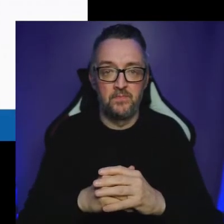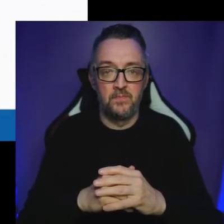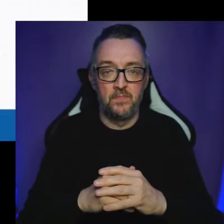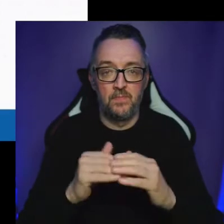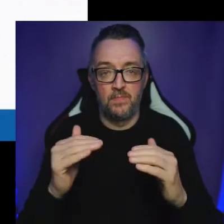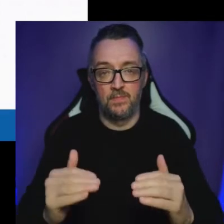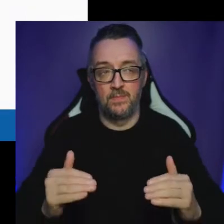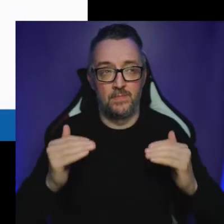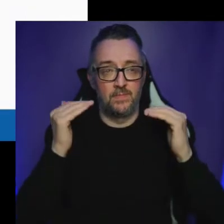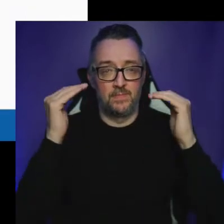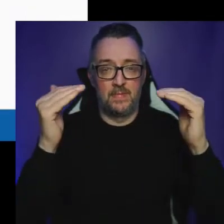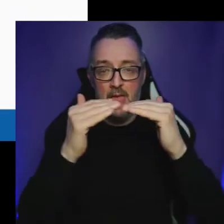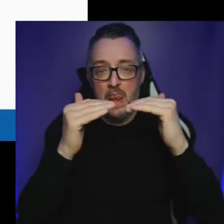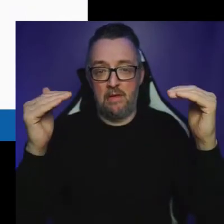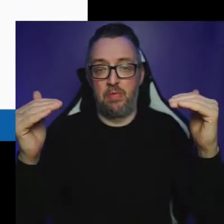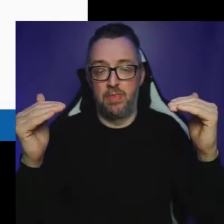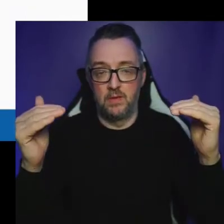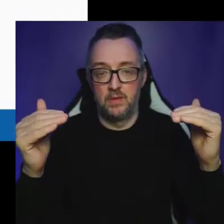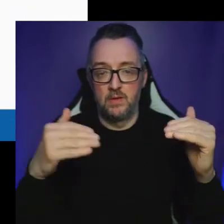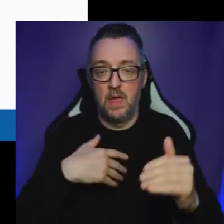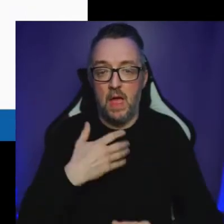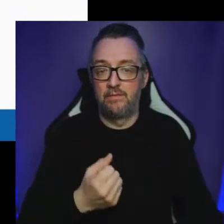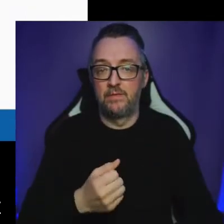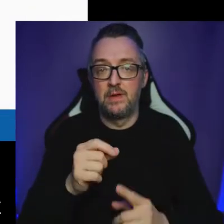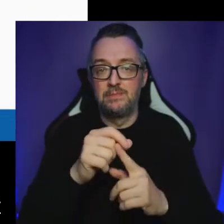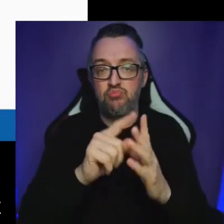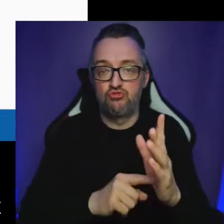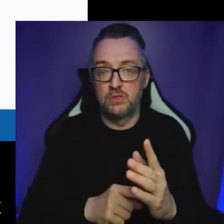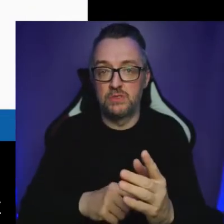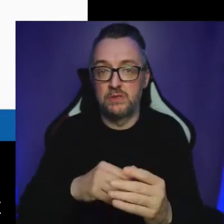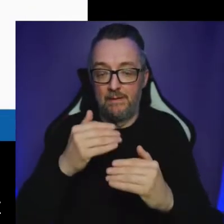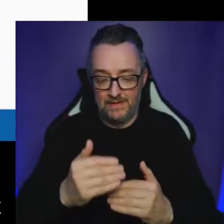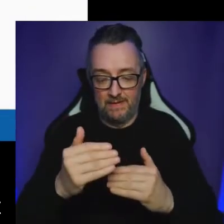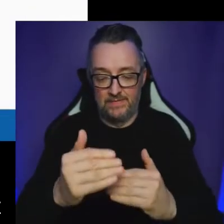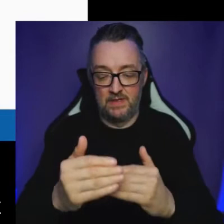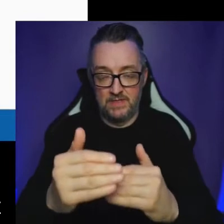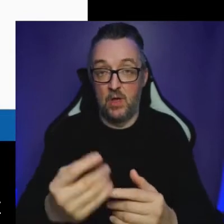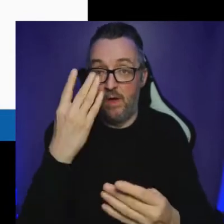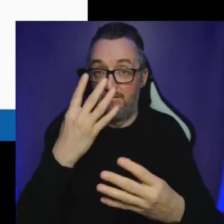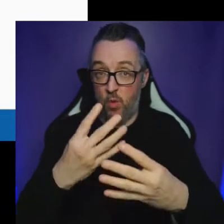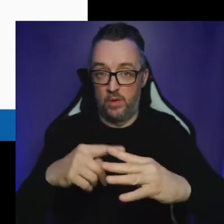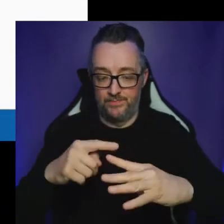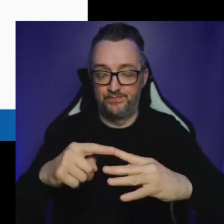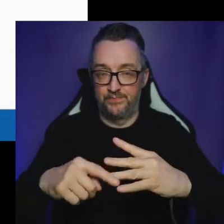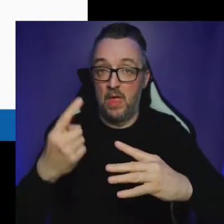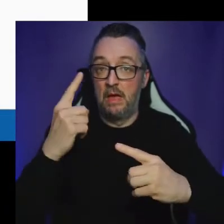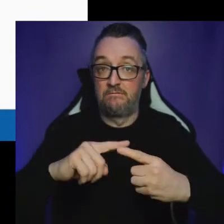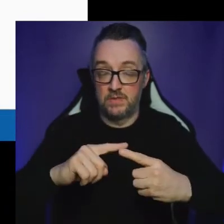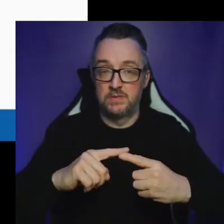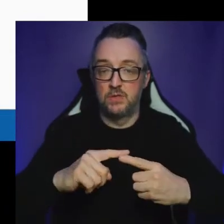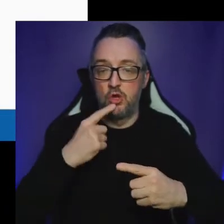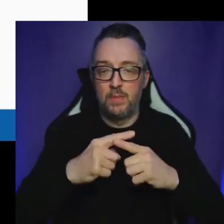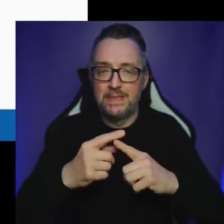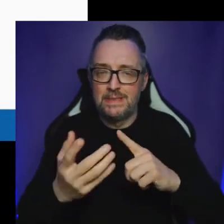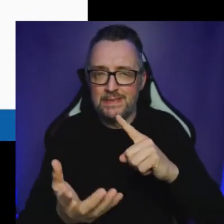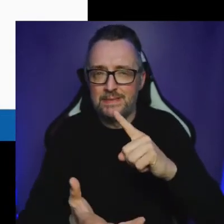and a very rough look, we've got kind of 4 project phases. So we have a discovery, which is very much about understanding the problem that we're looking to